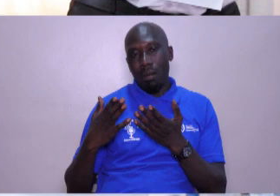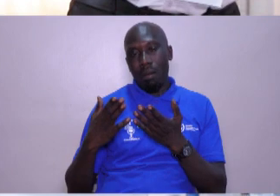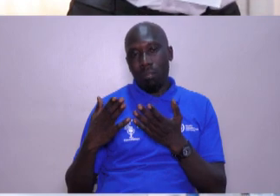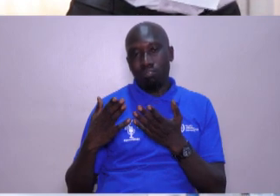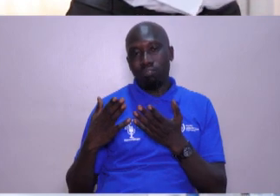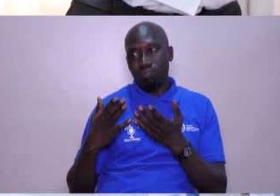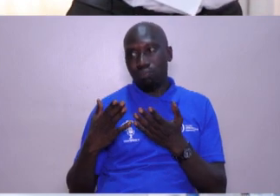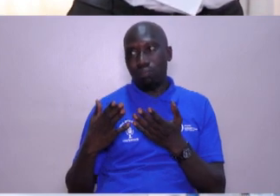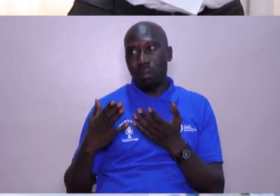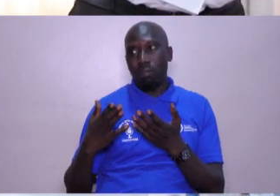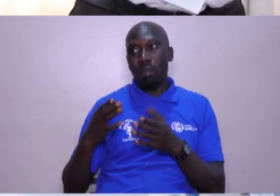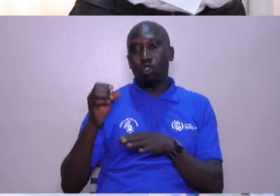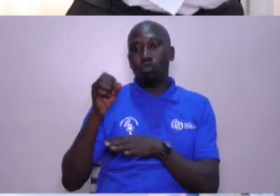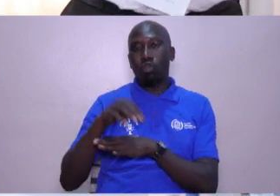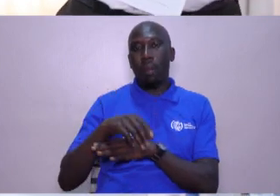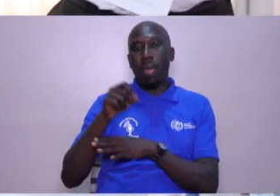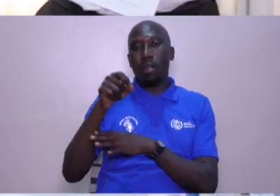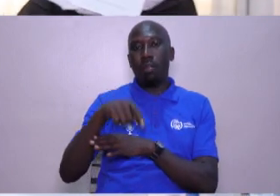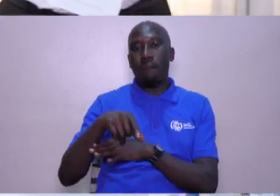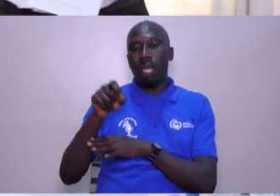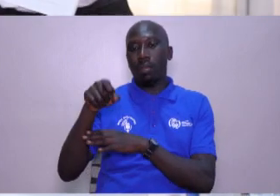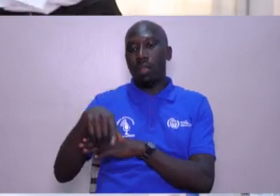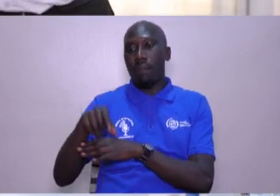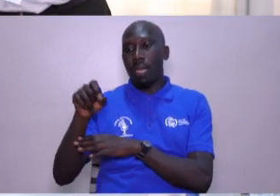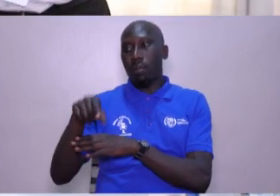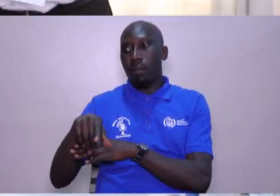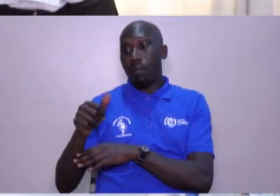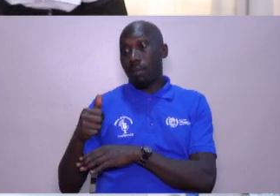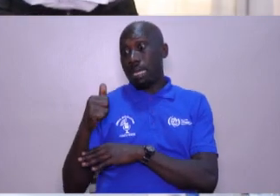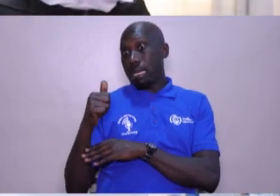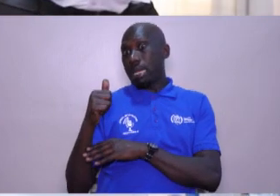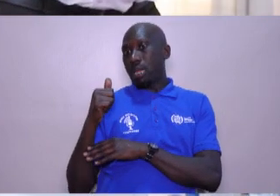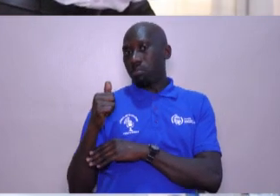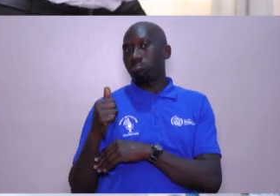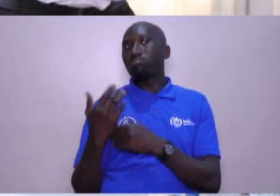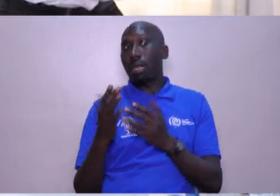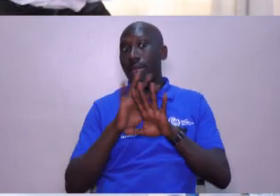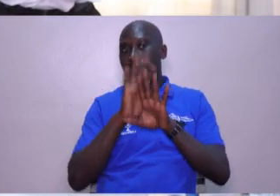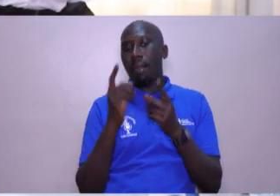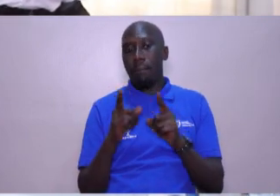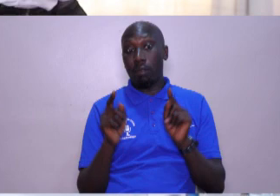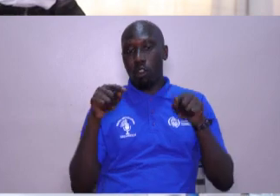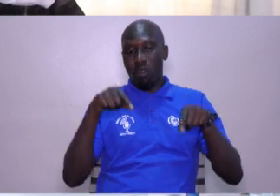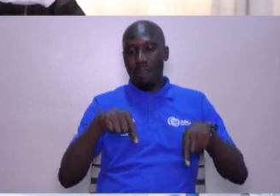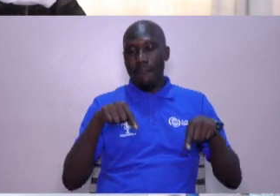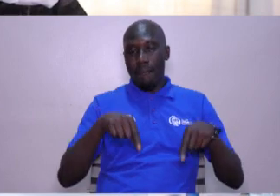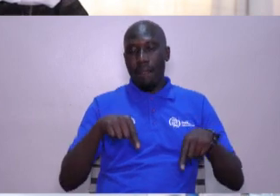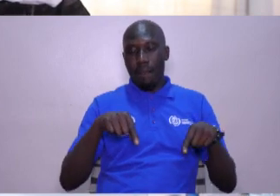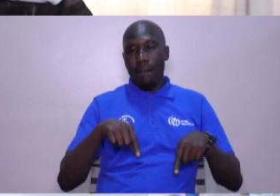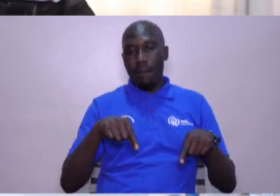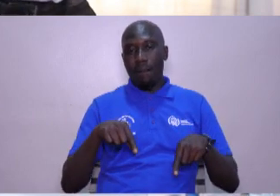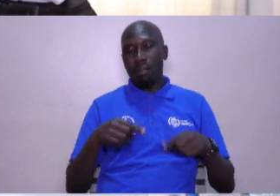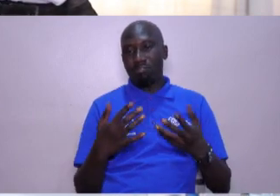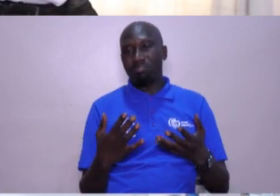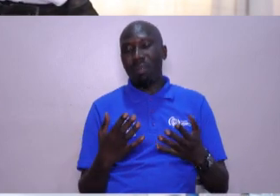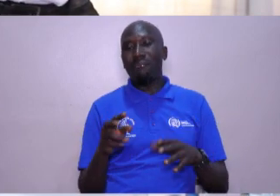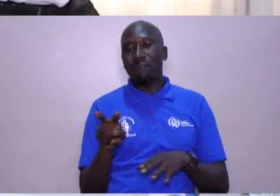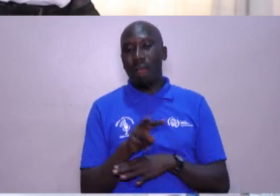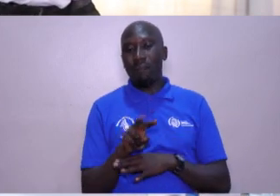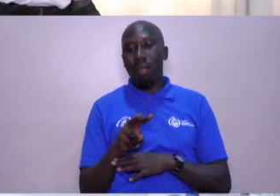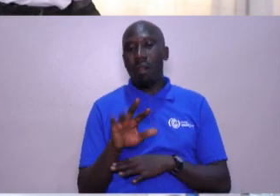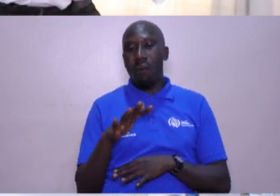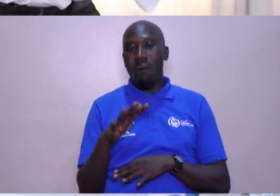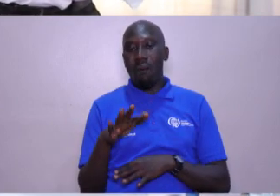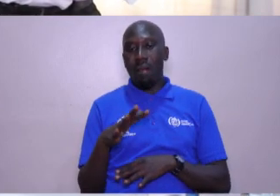yesterday looked real dripping. Yeah, it looked dripping. But now the one of today, it was like the water